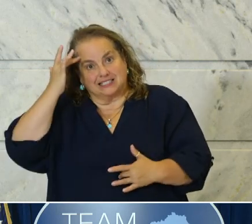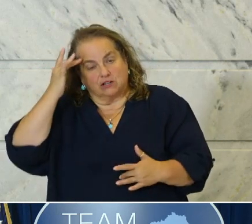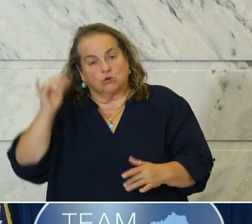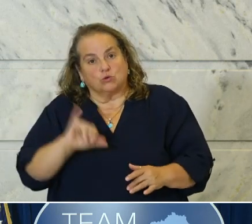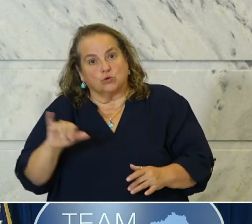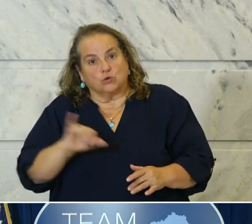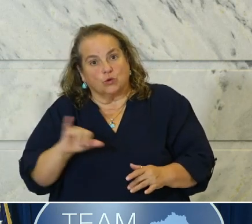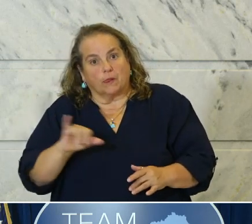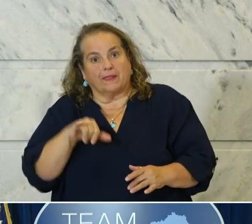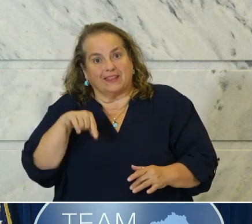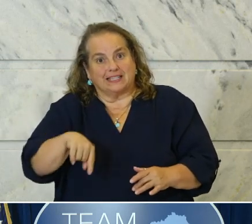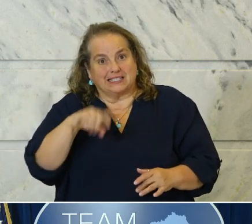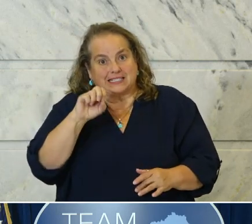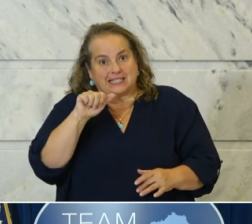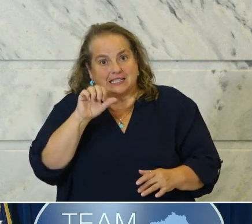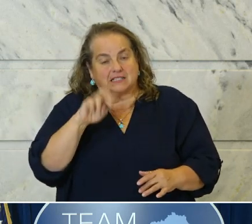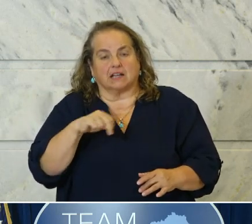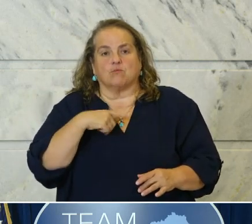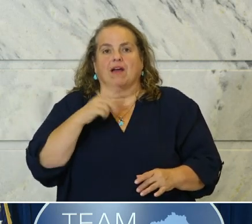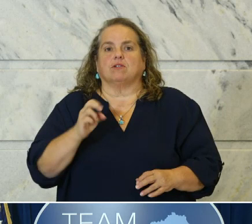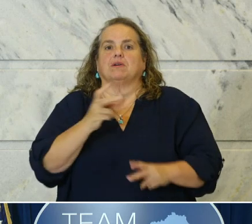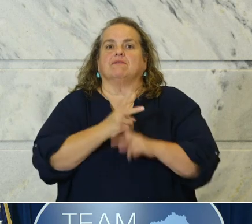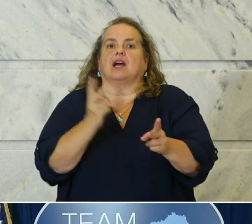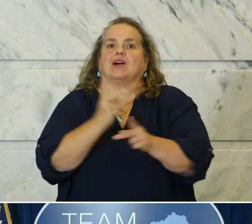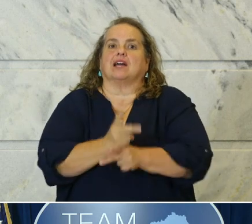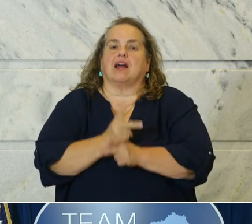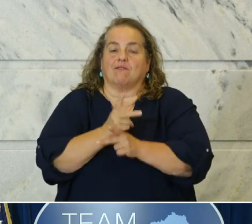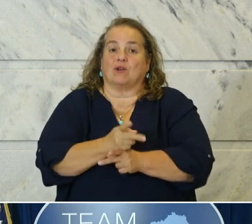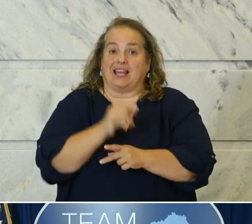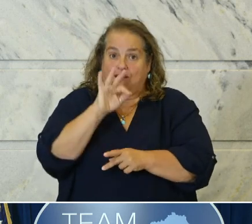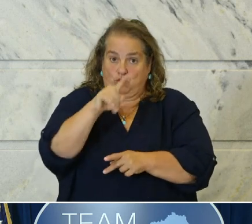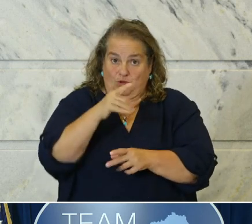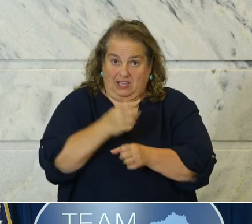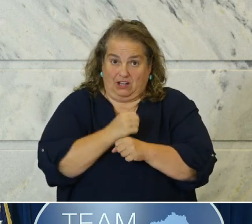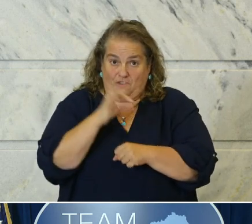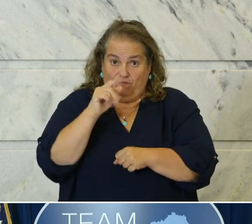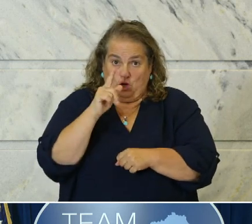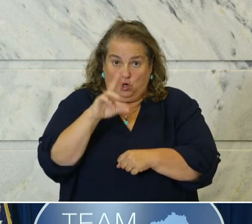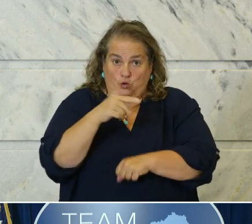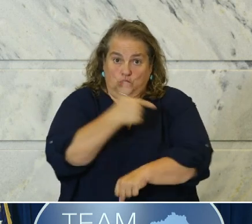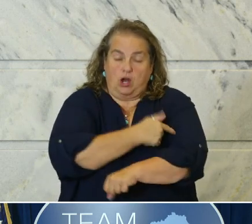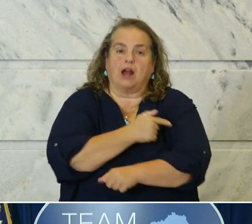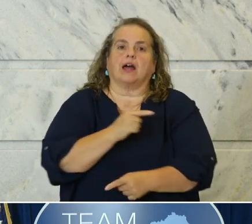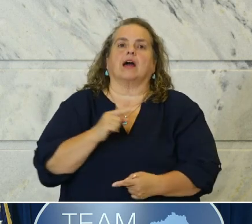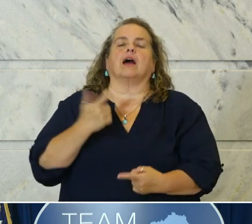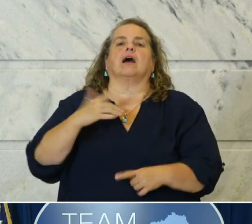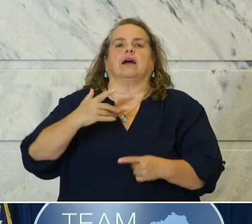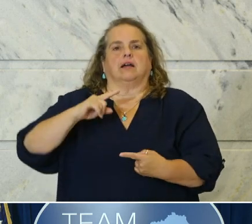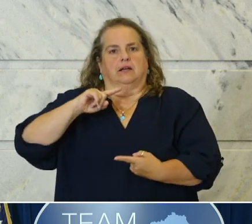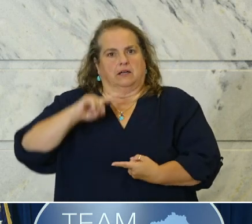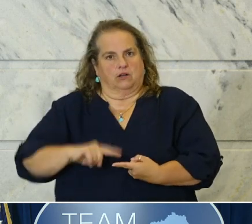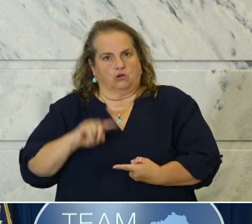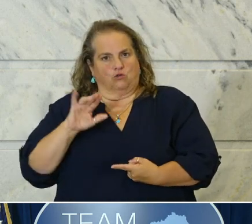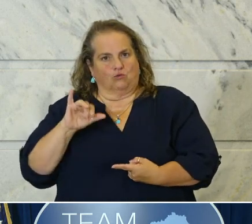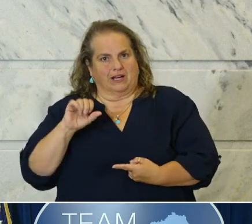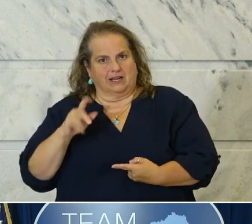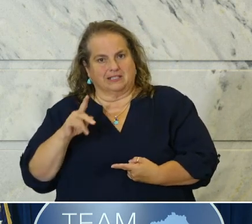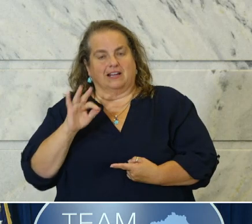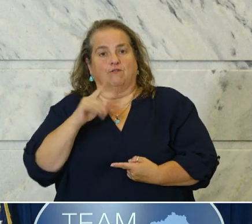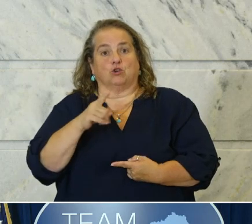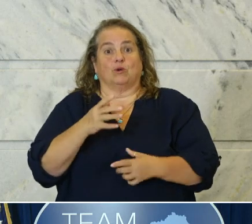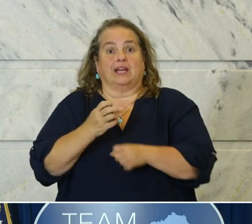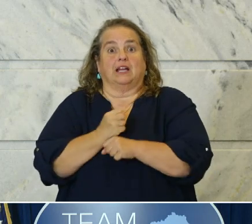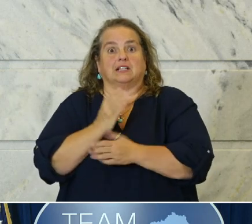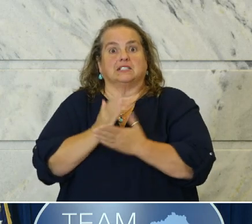outbreak this season. And if you get your flu shot, it is less likely that if you develop some type